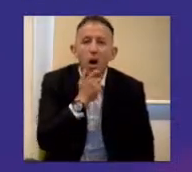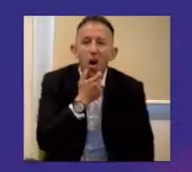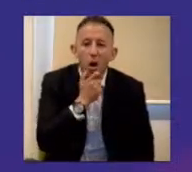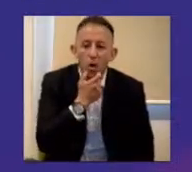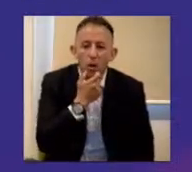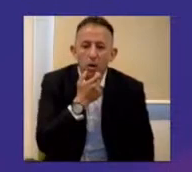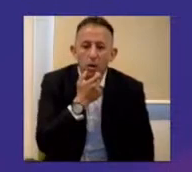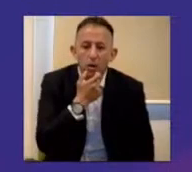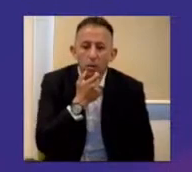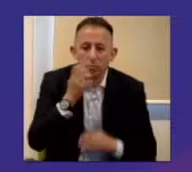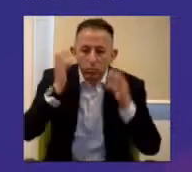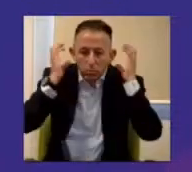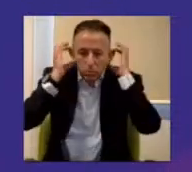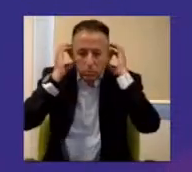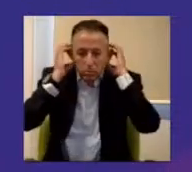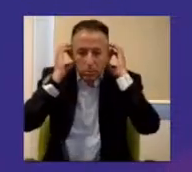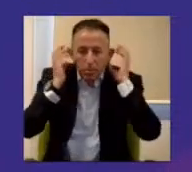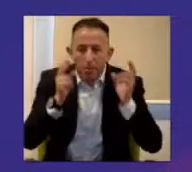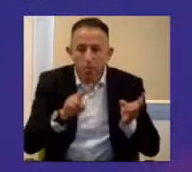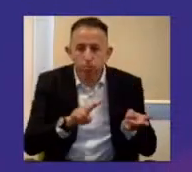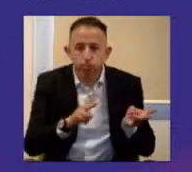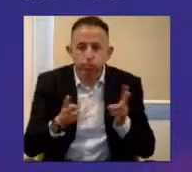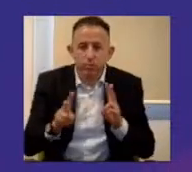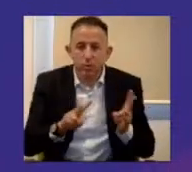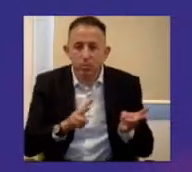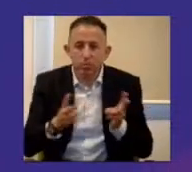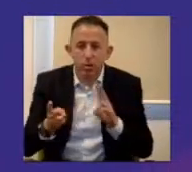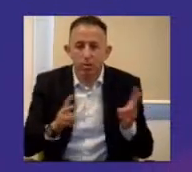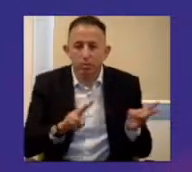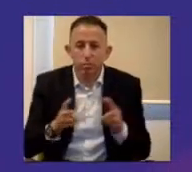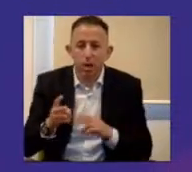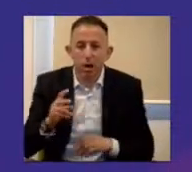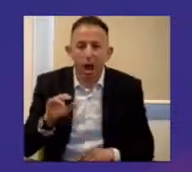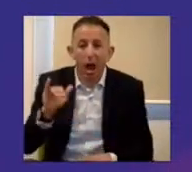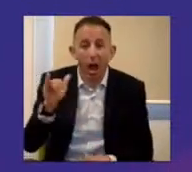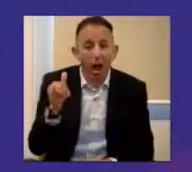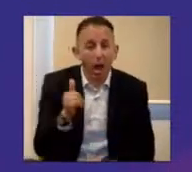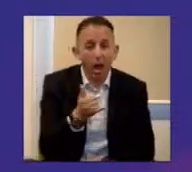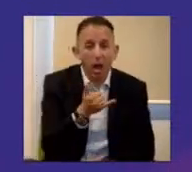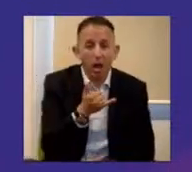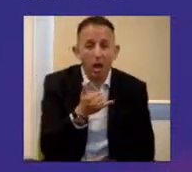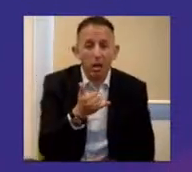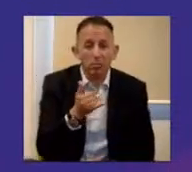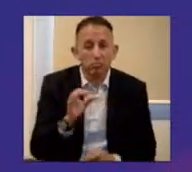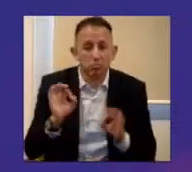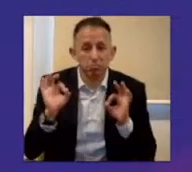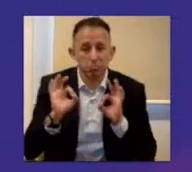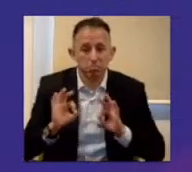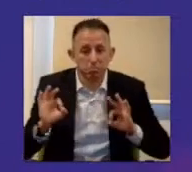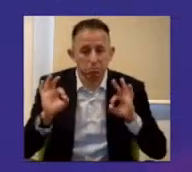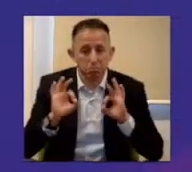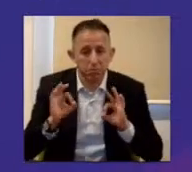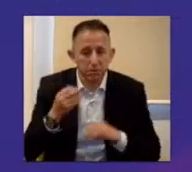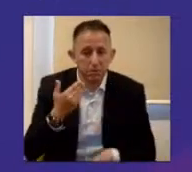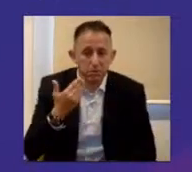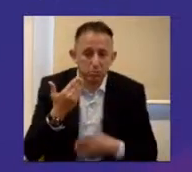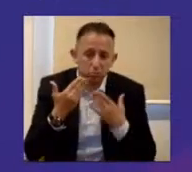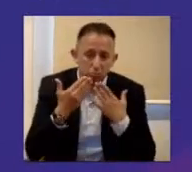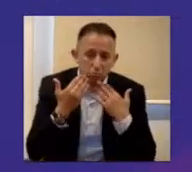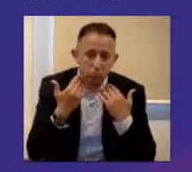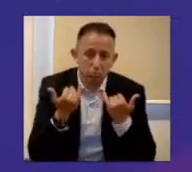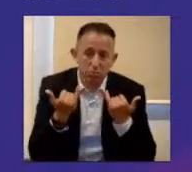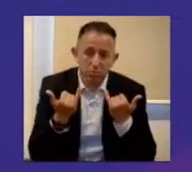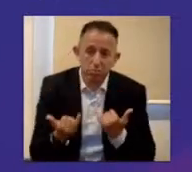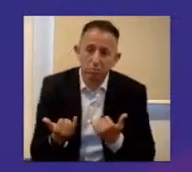for something like 50 years, we were working in AI when science was ahead of techniques. We knew